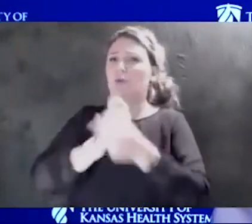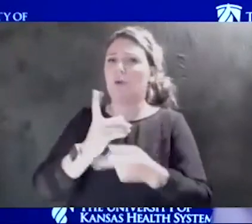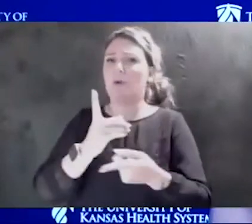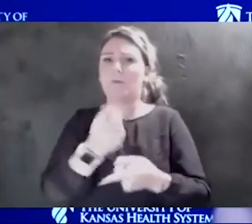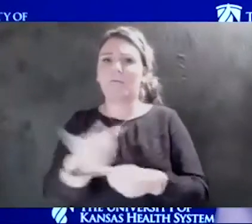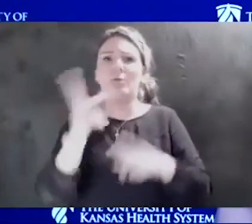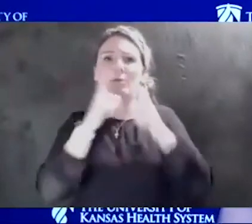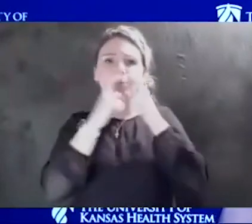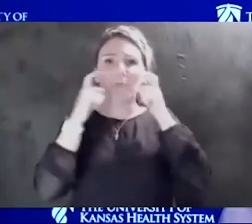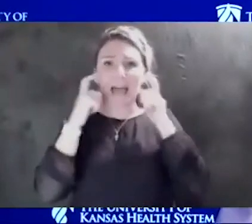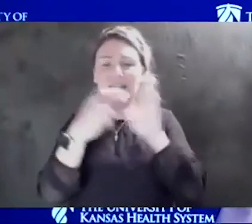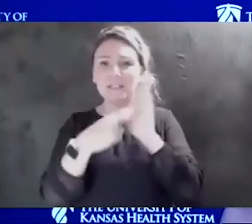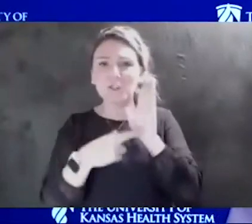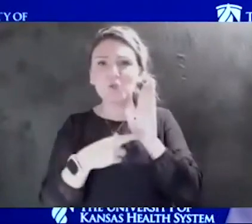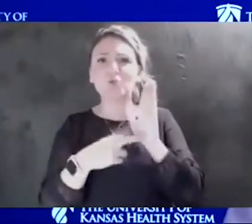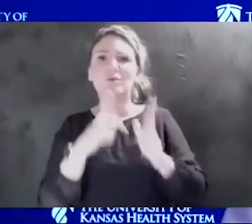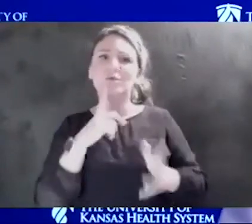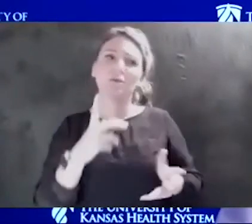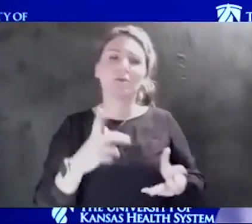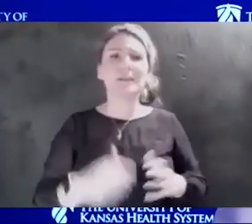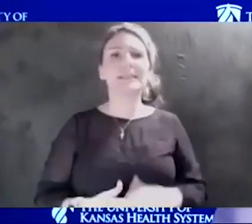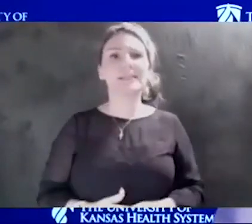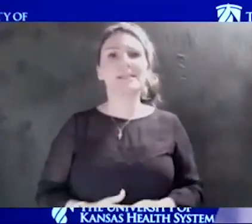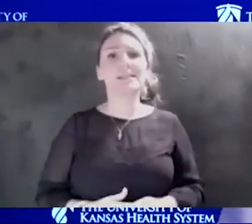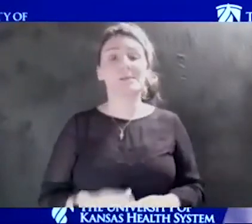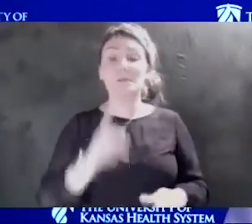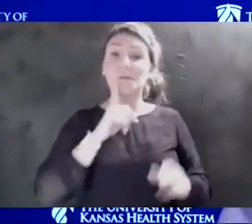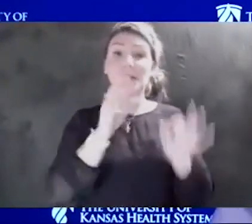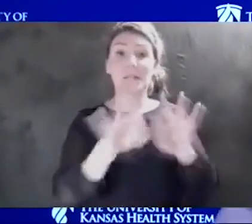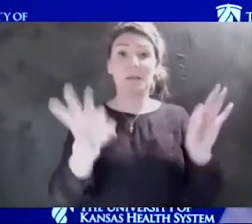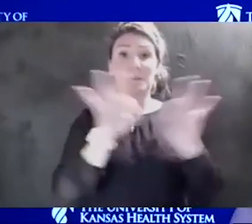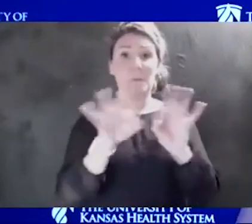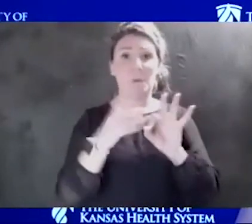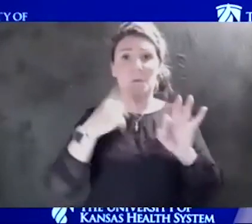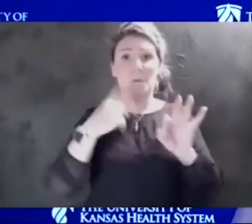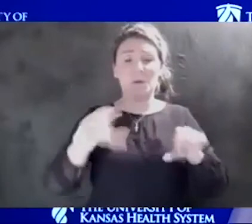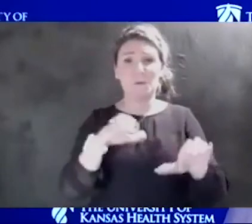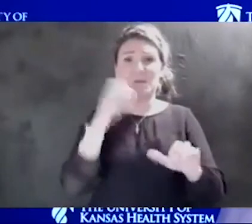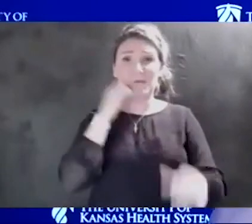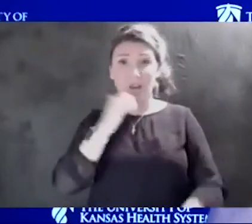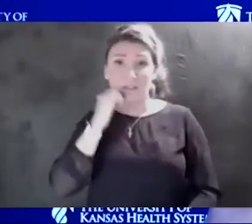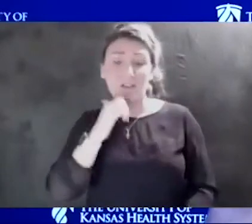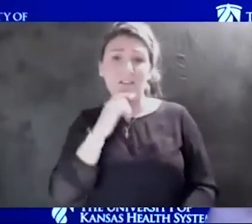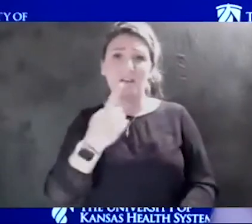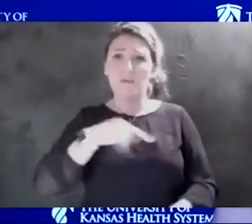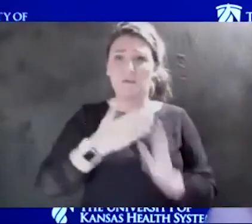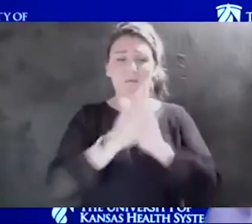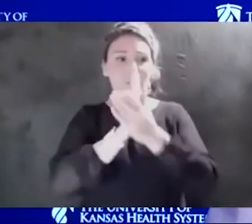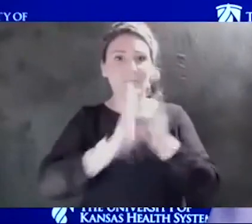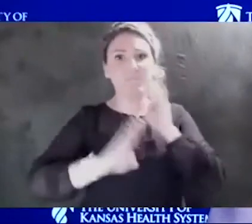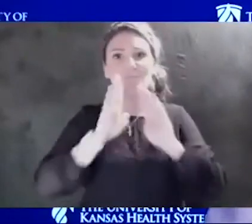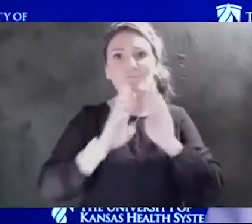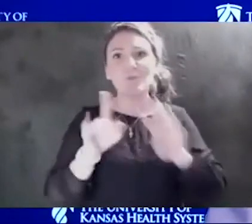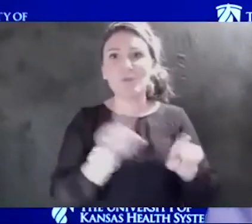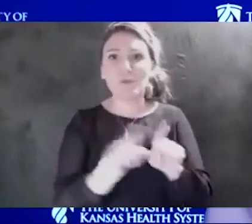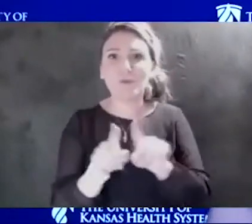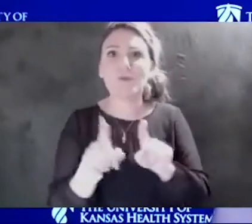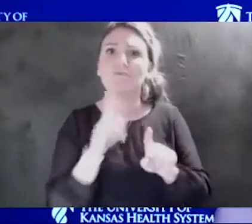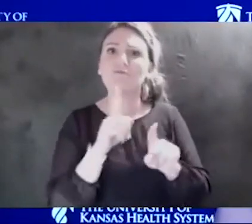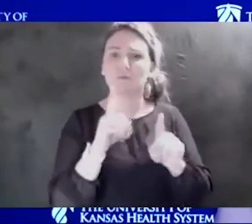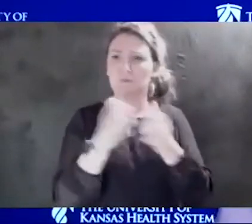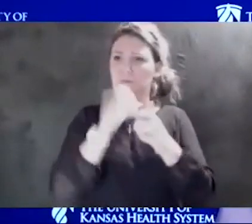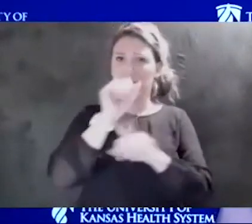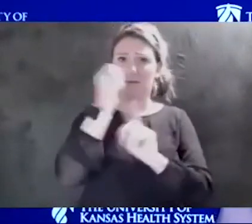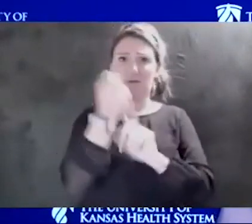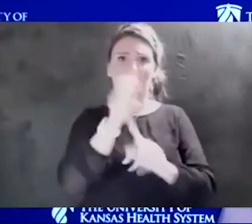guidance. It is important. We do this on a daily basis. We get frustrated at the situation as a whole, but we